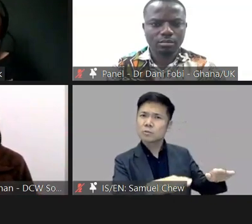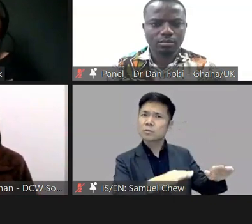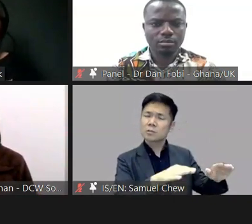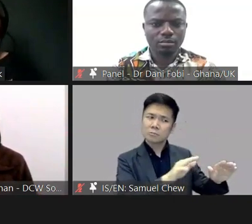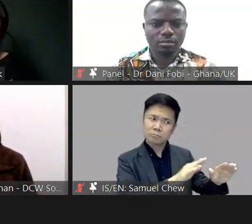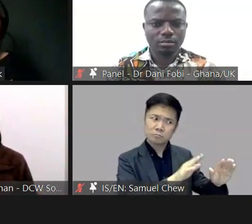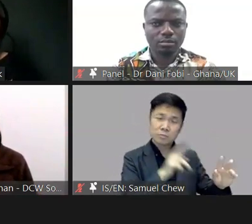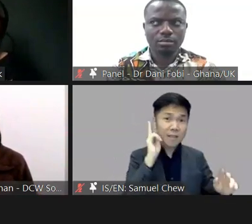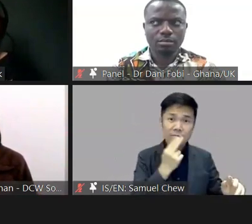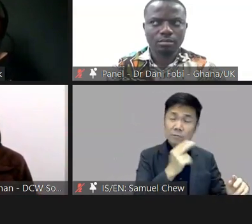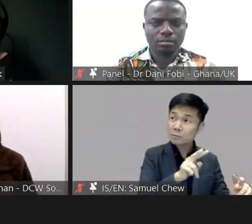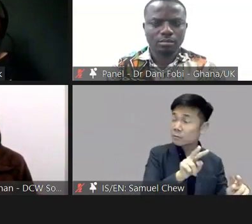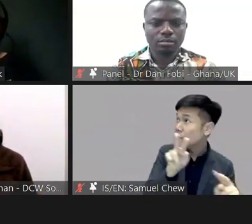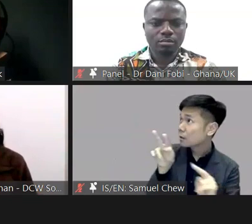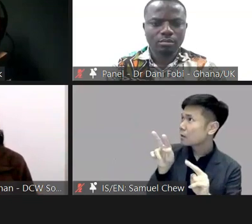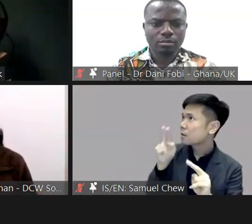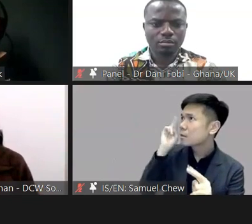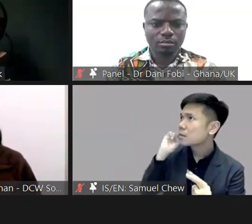That deafness is not the end.